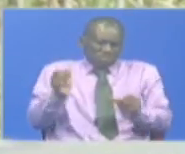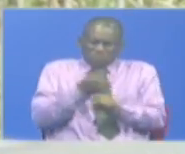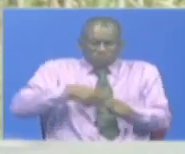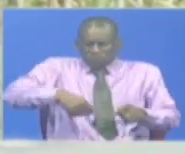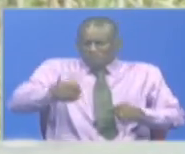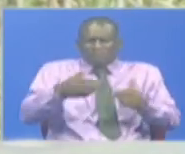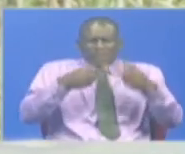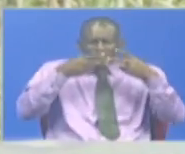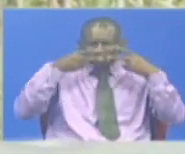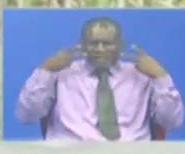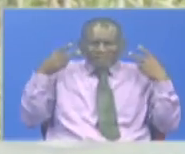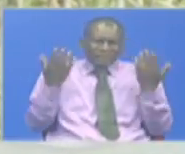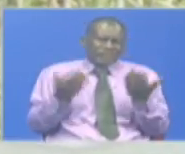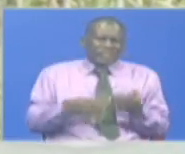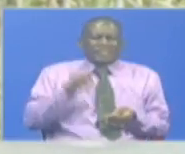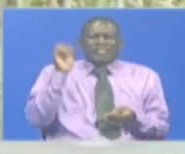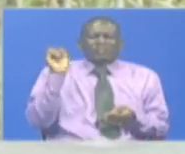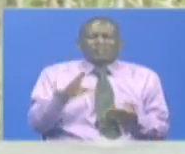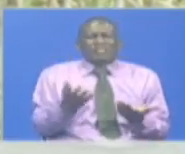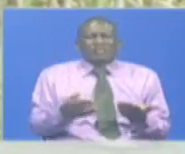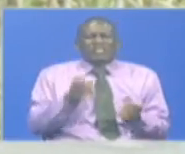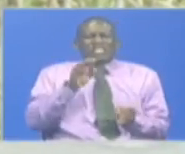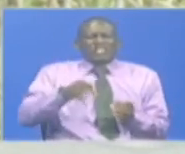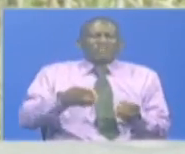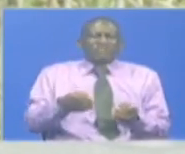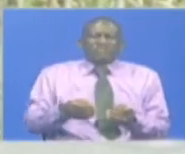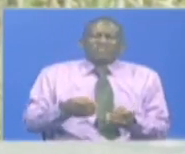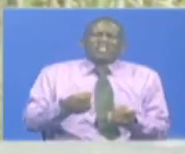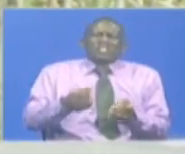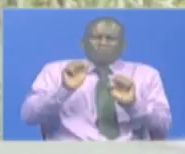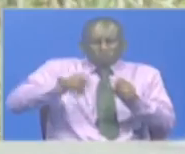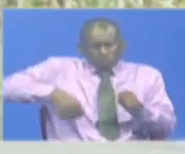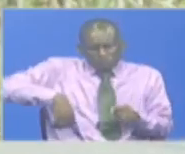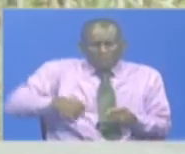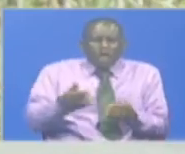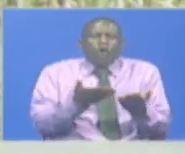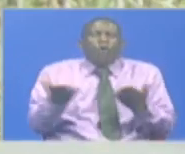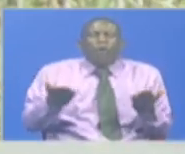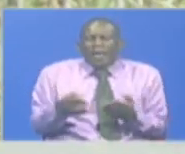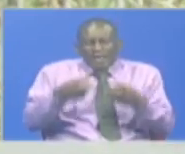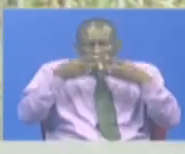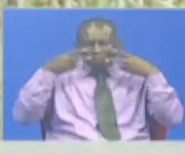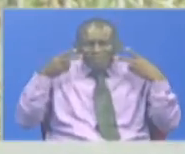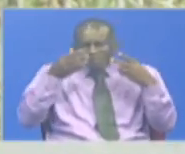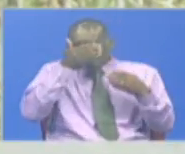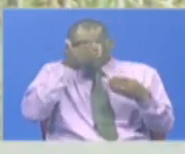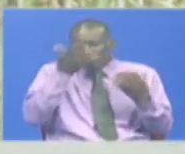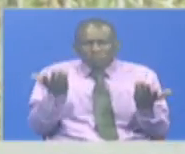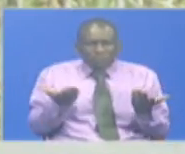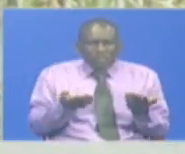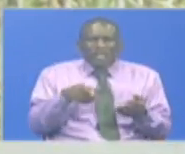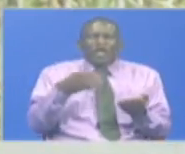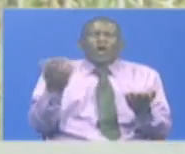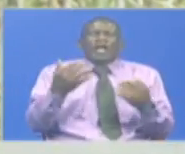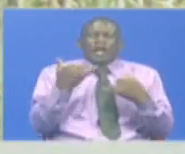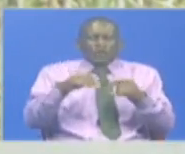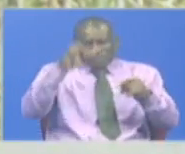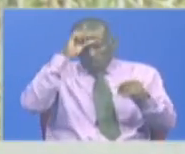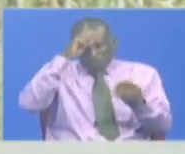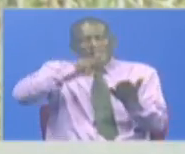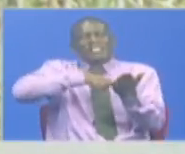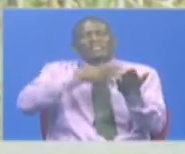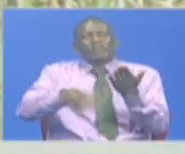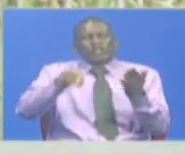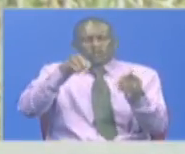afford the masks, where are the masks? There are no masks. And I think this is also where the government is also failing, because